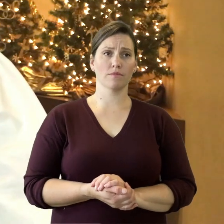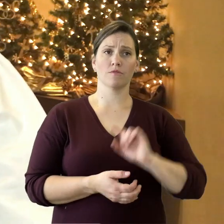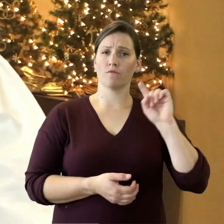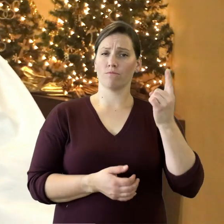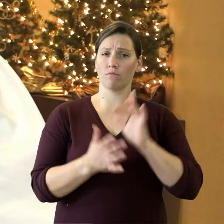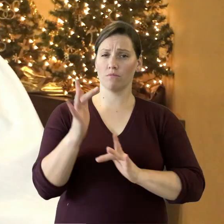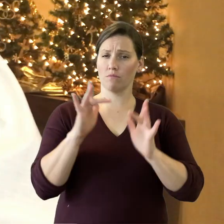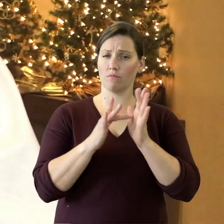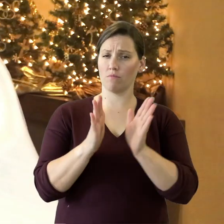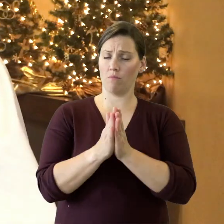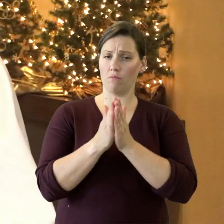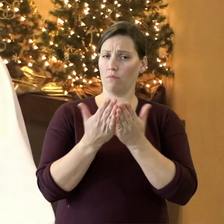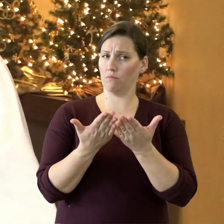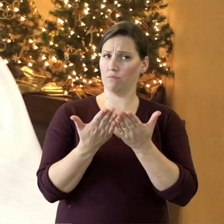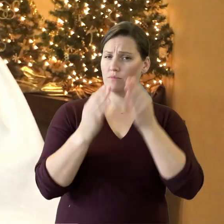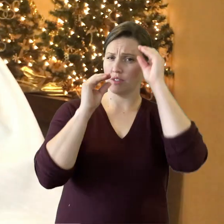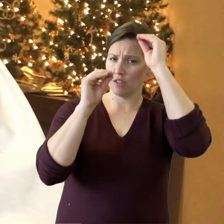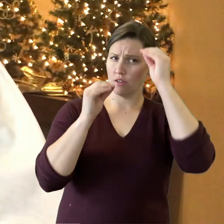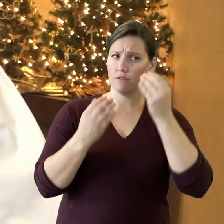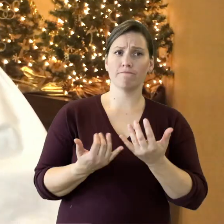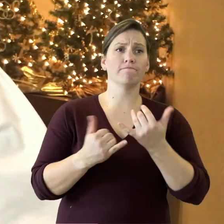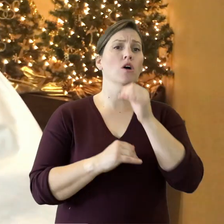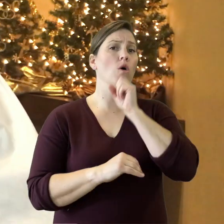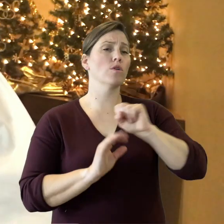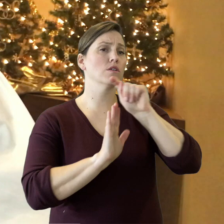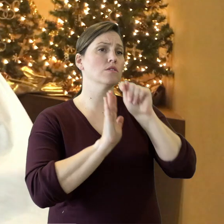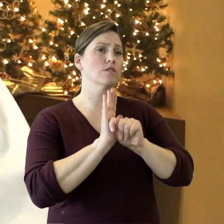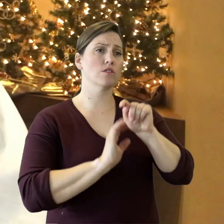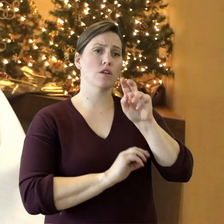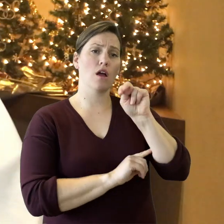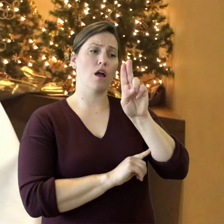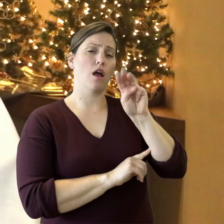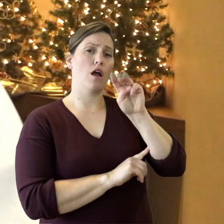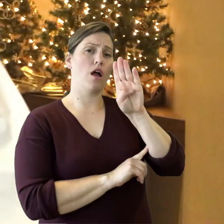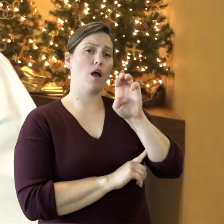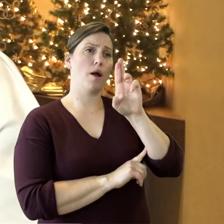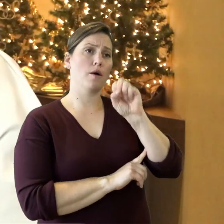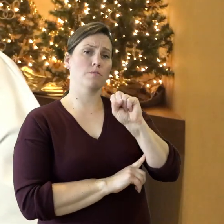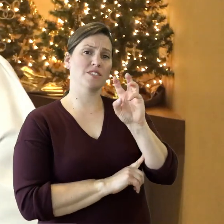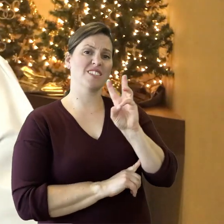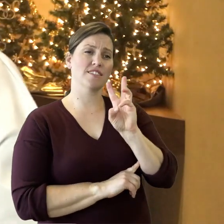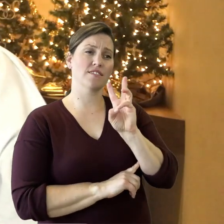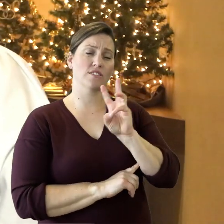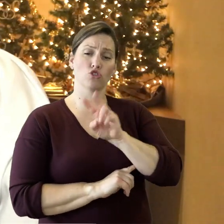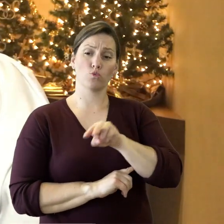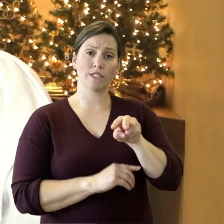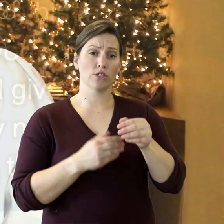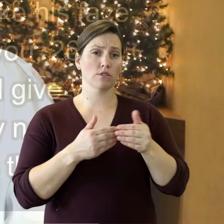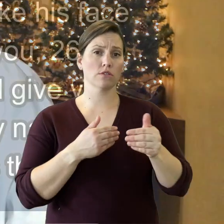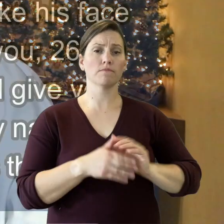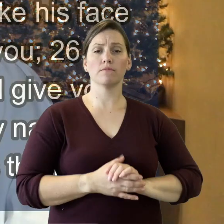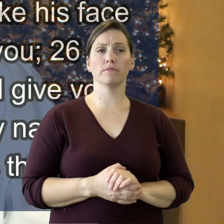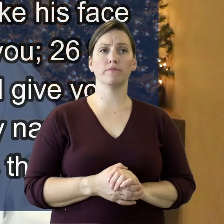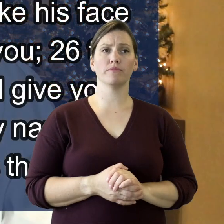Our first scripture lesson today is from the Old Testament book of Numbers, chapter 6, verse 22. I